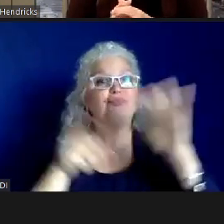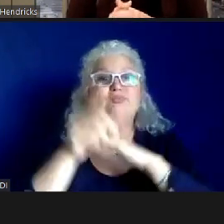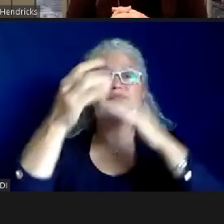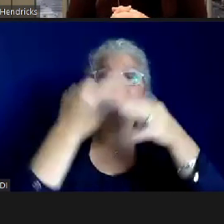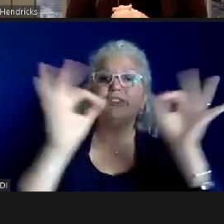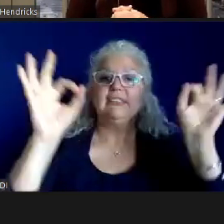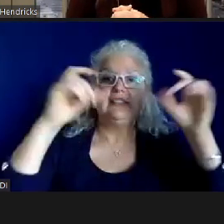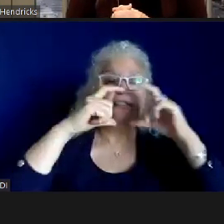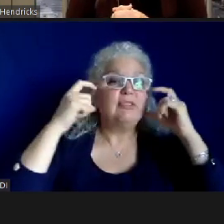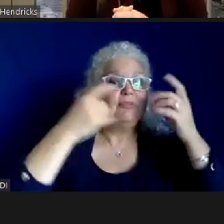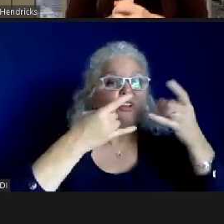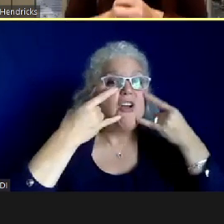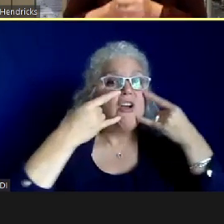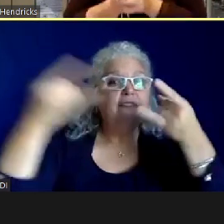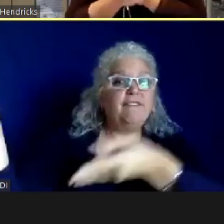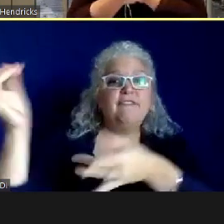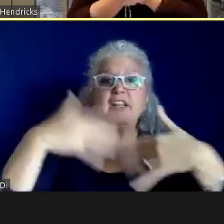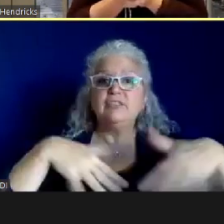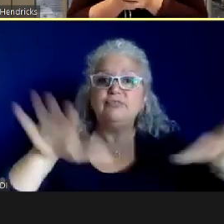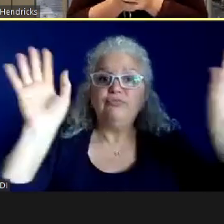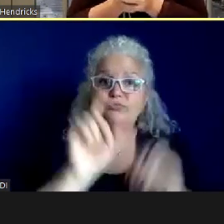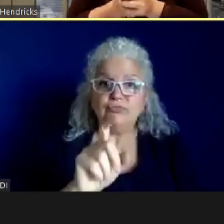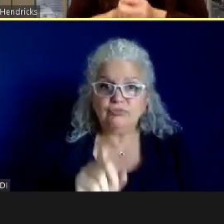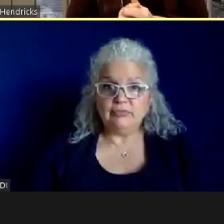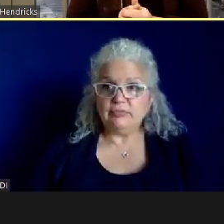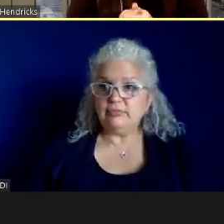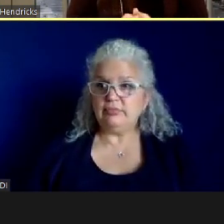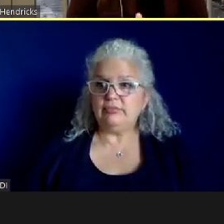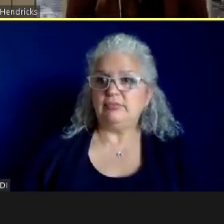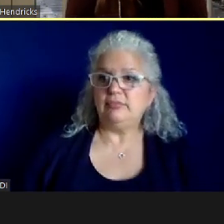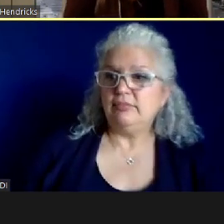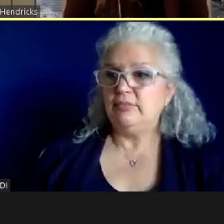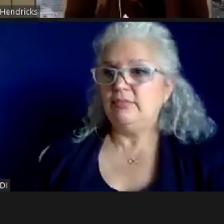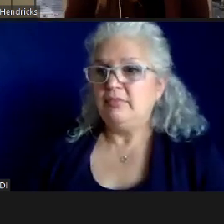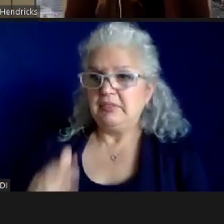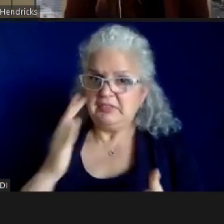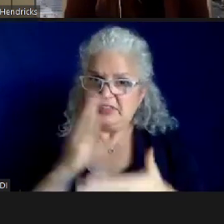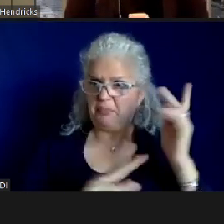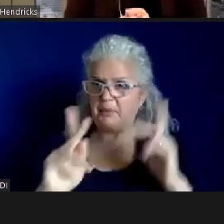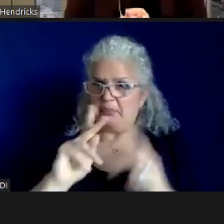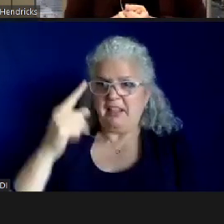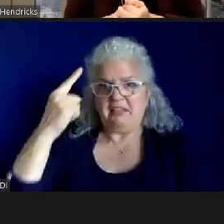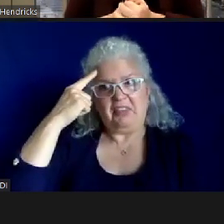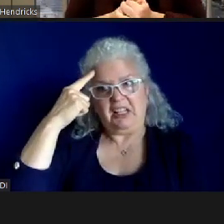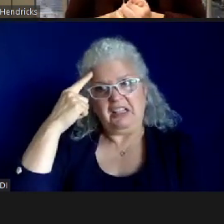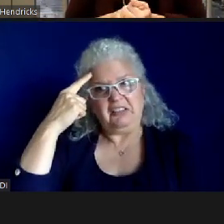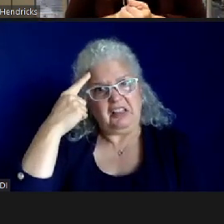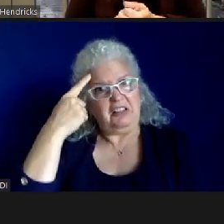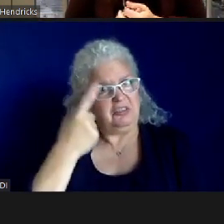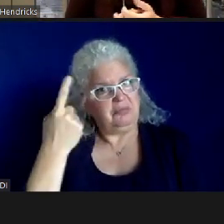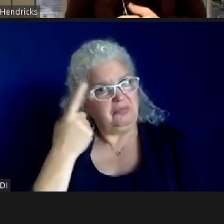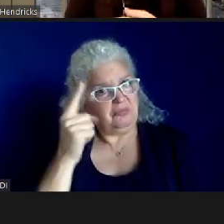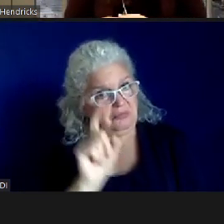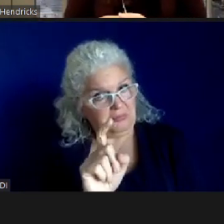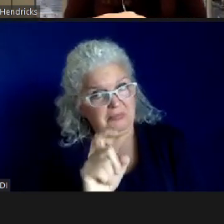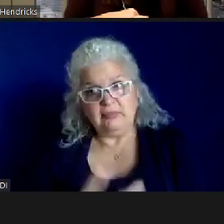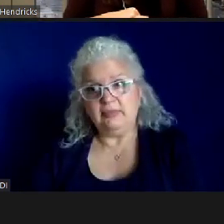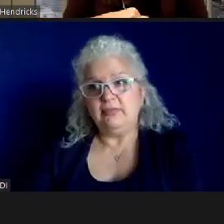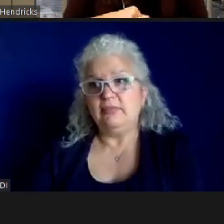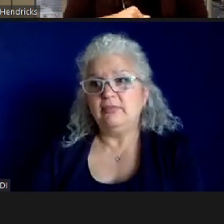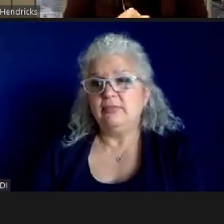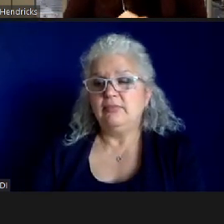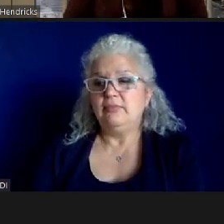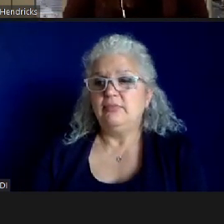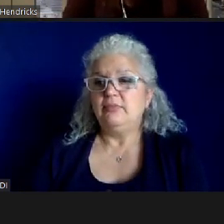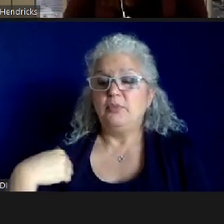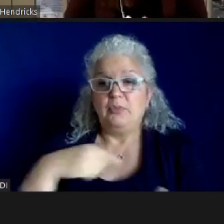the hook? We hear some questions like that, and I think this conversation has illustrated how slowly things are